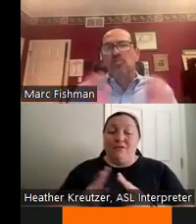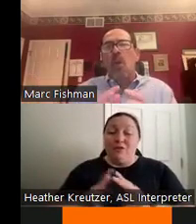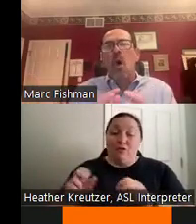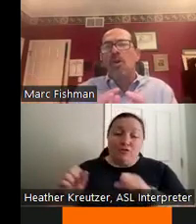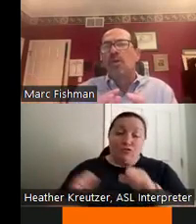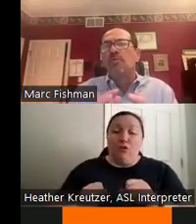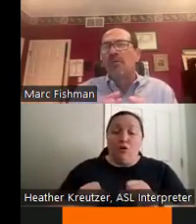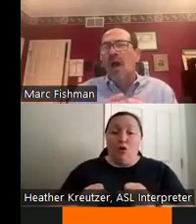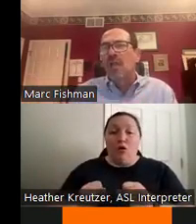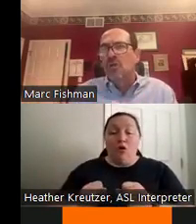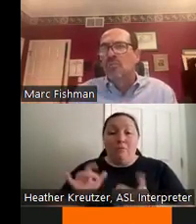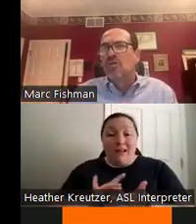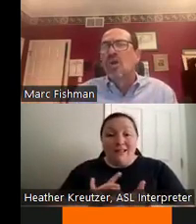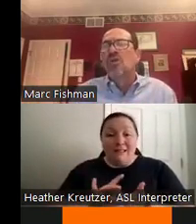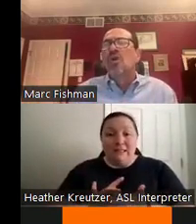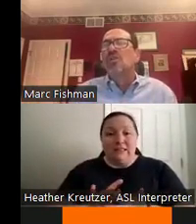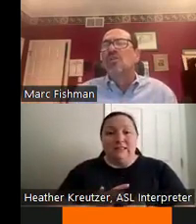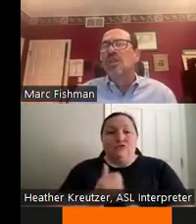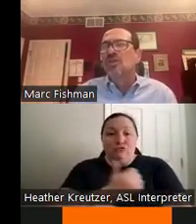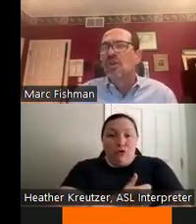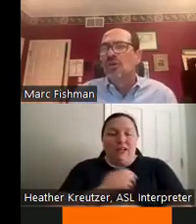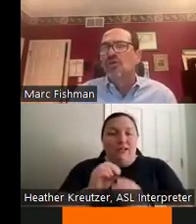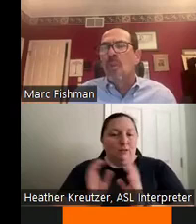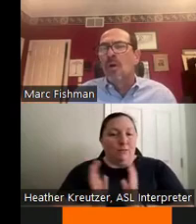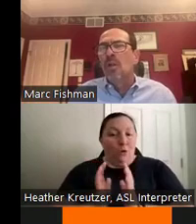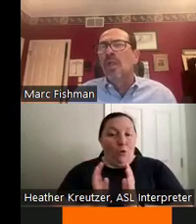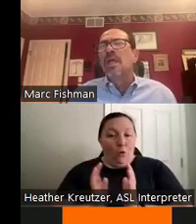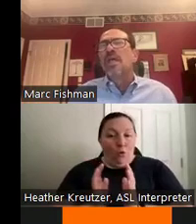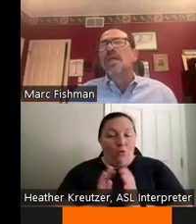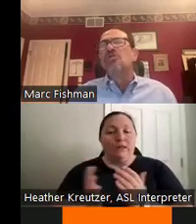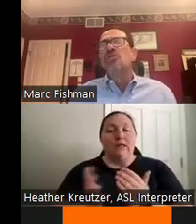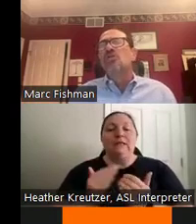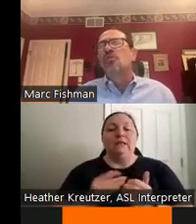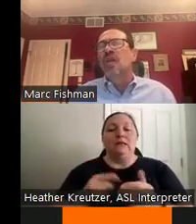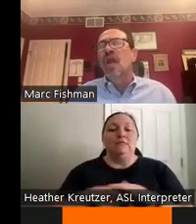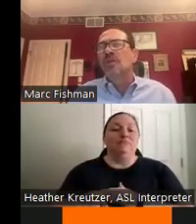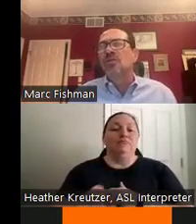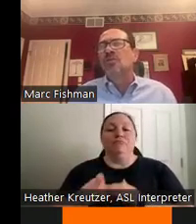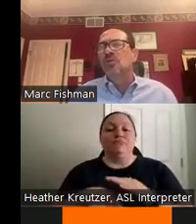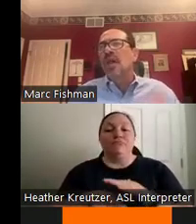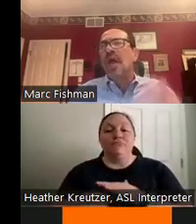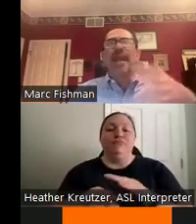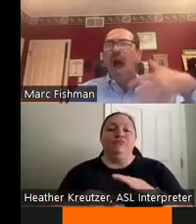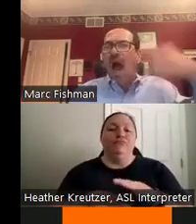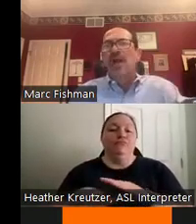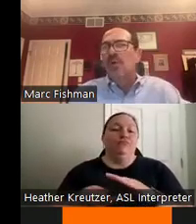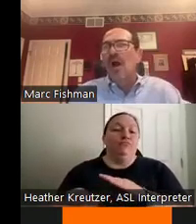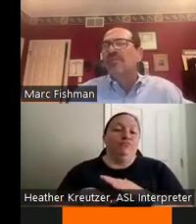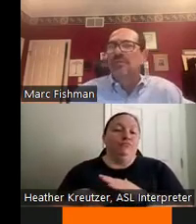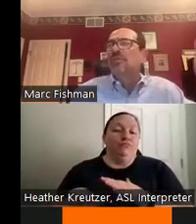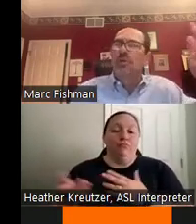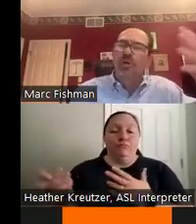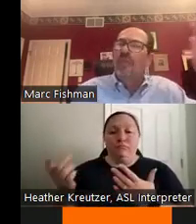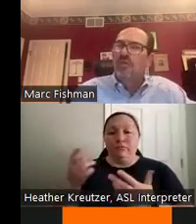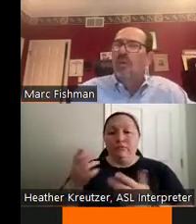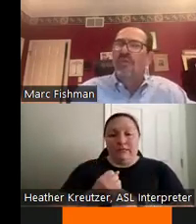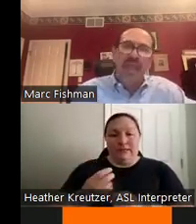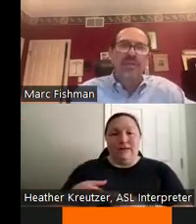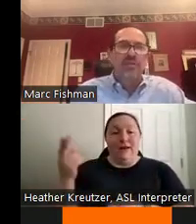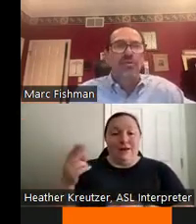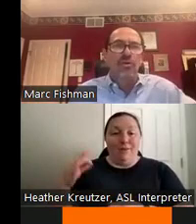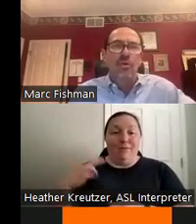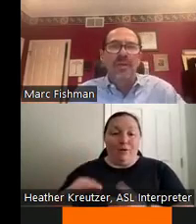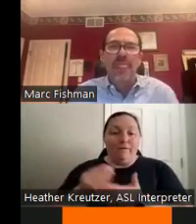in smaller volumes, so it's easier to smuggle, easier to reconstitute at higher profits. So, that's